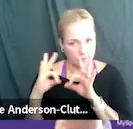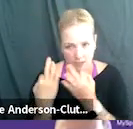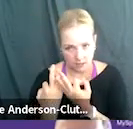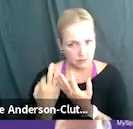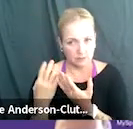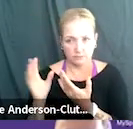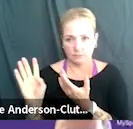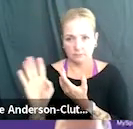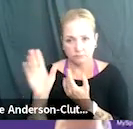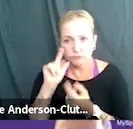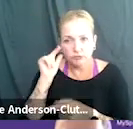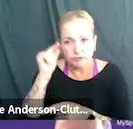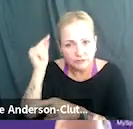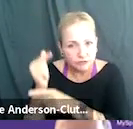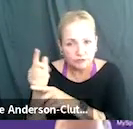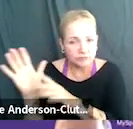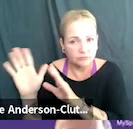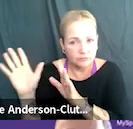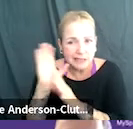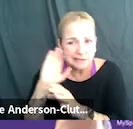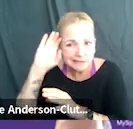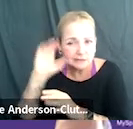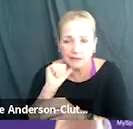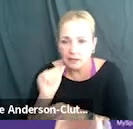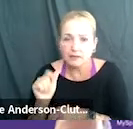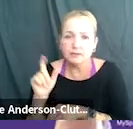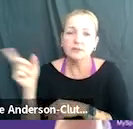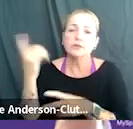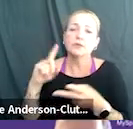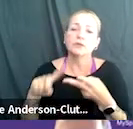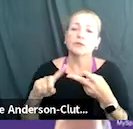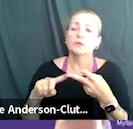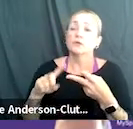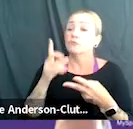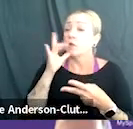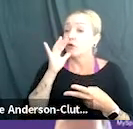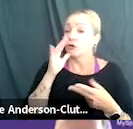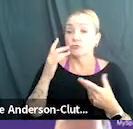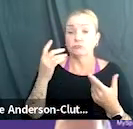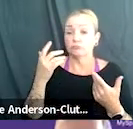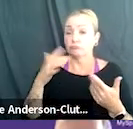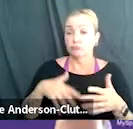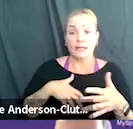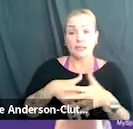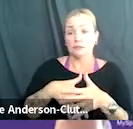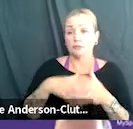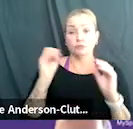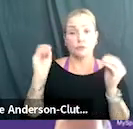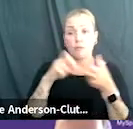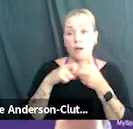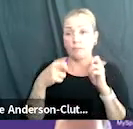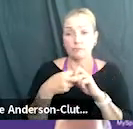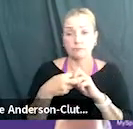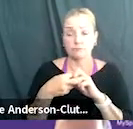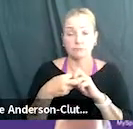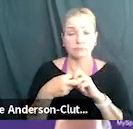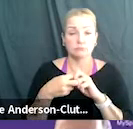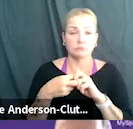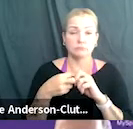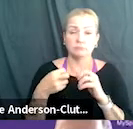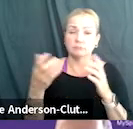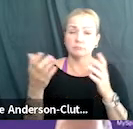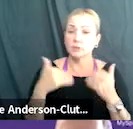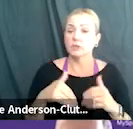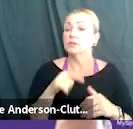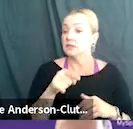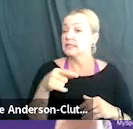of developmental problems or psychiatric difficulties. The younger sister had an early language delay, and people had noted that she used her soother well beyond what